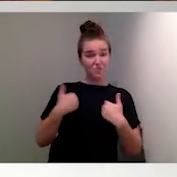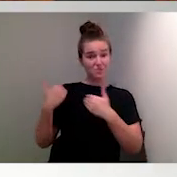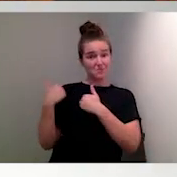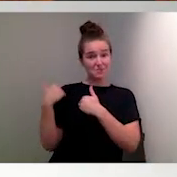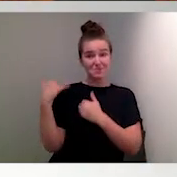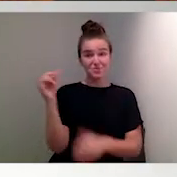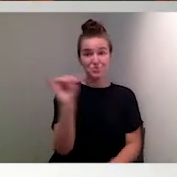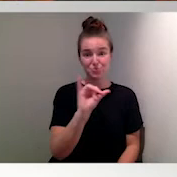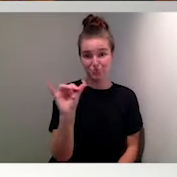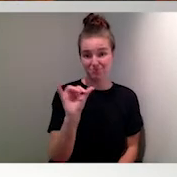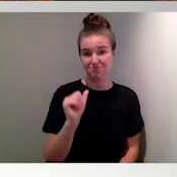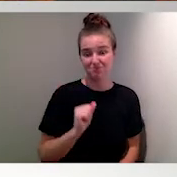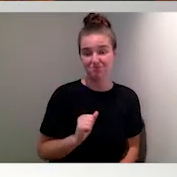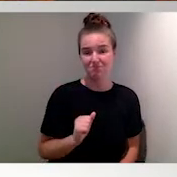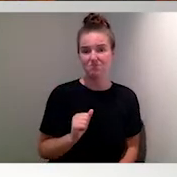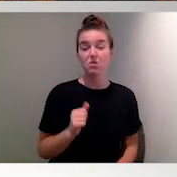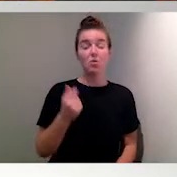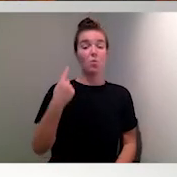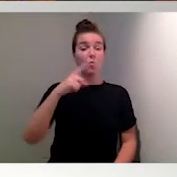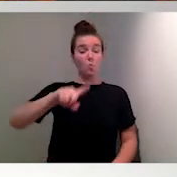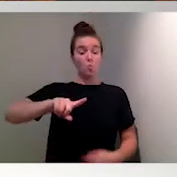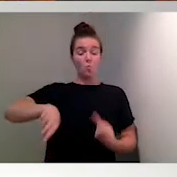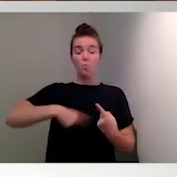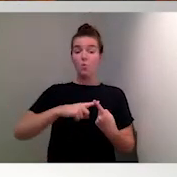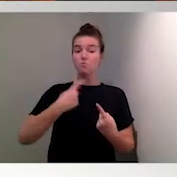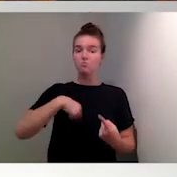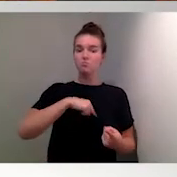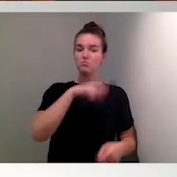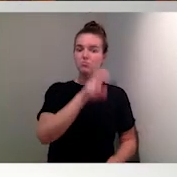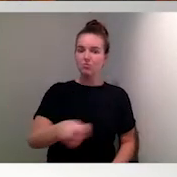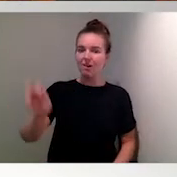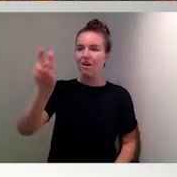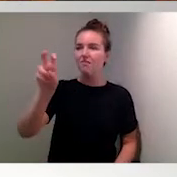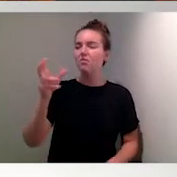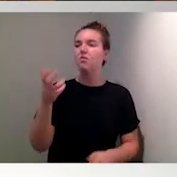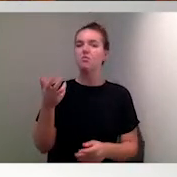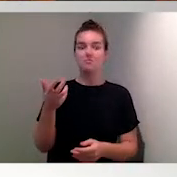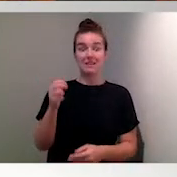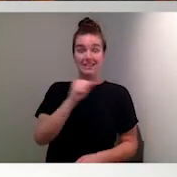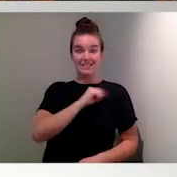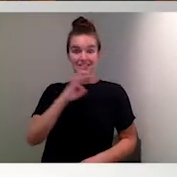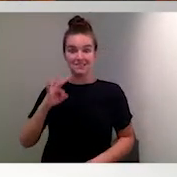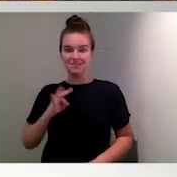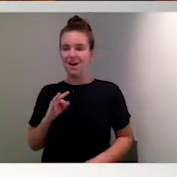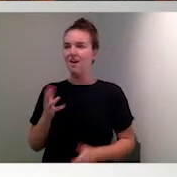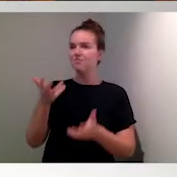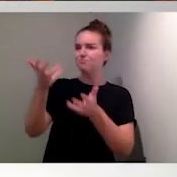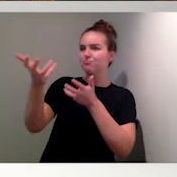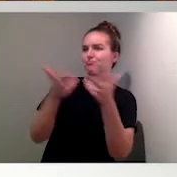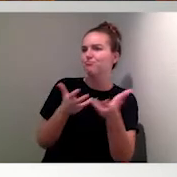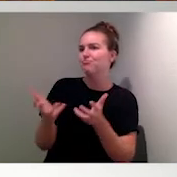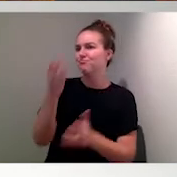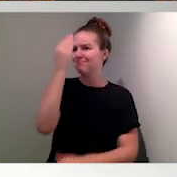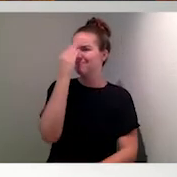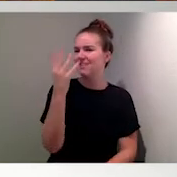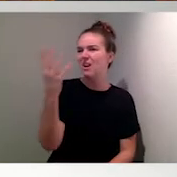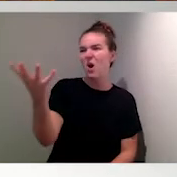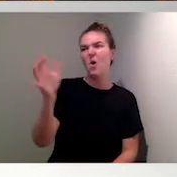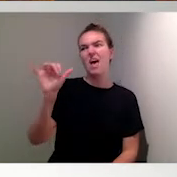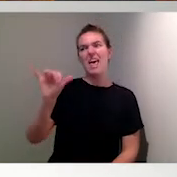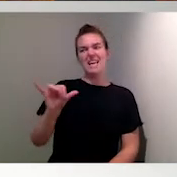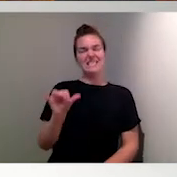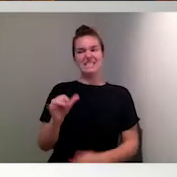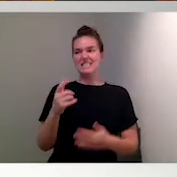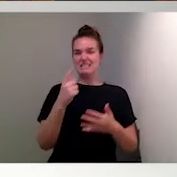with the resort staff and letting them know where they're falling short. Tell them, sing their praises. When they do it